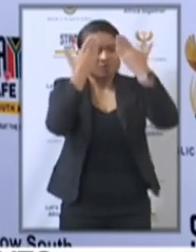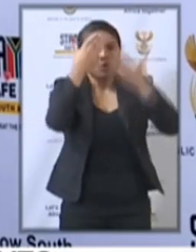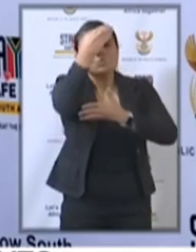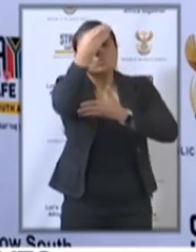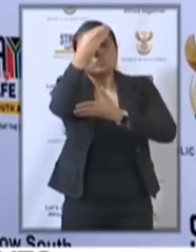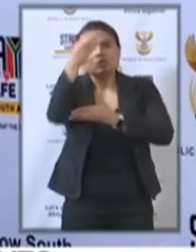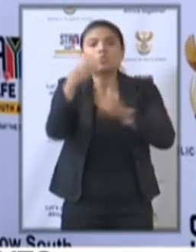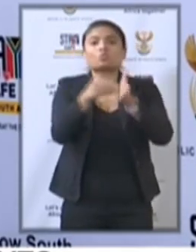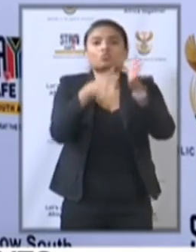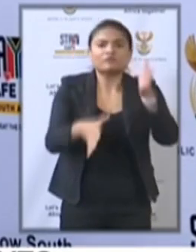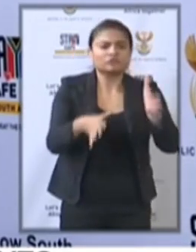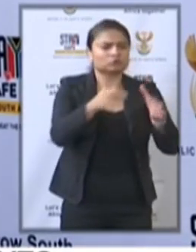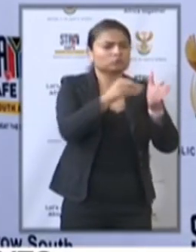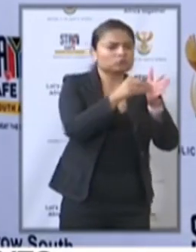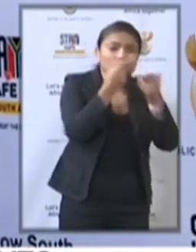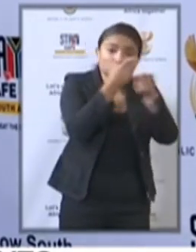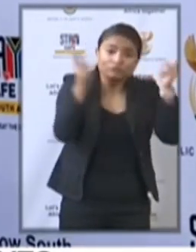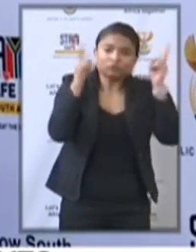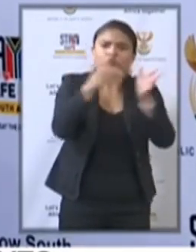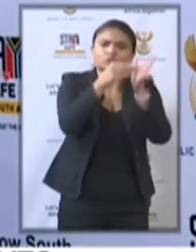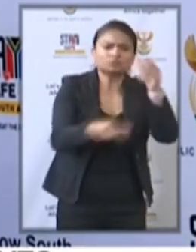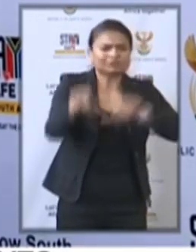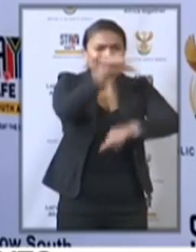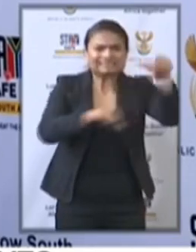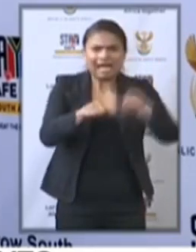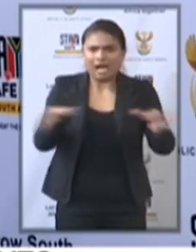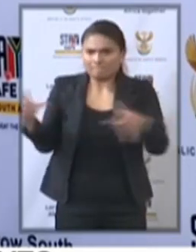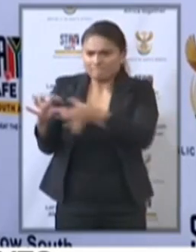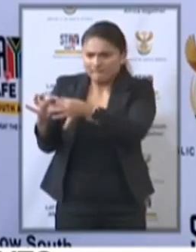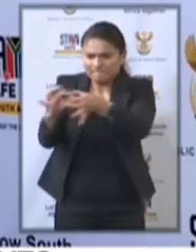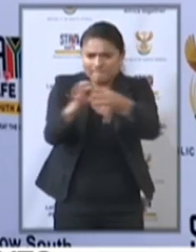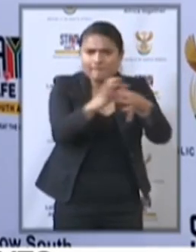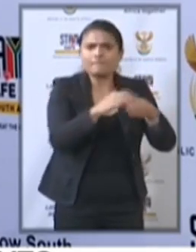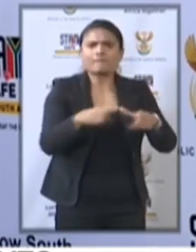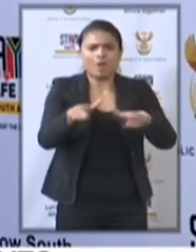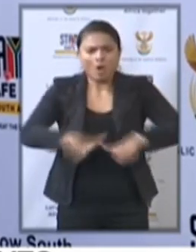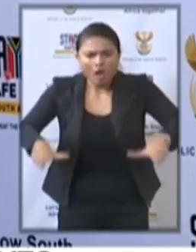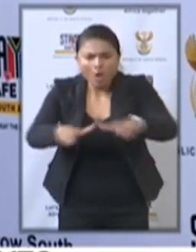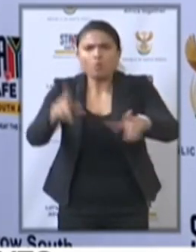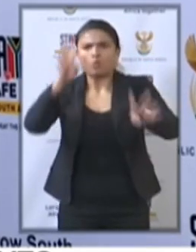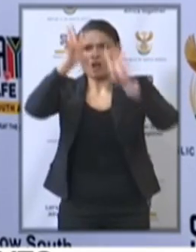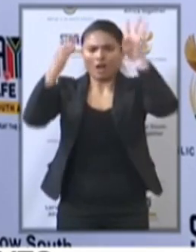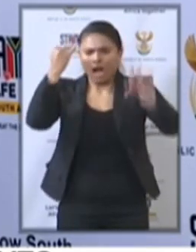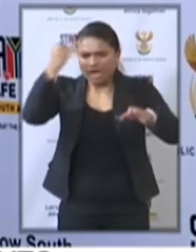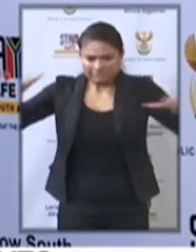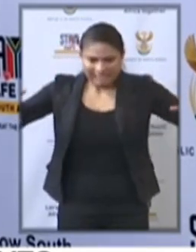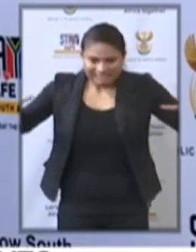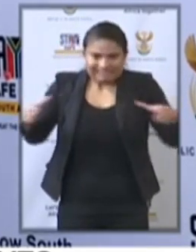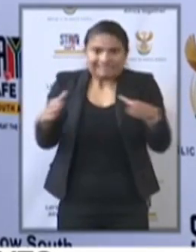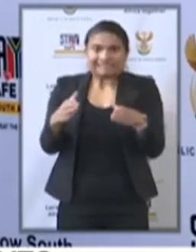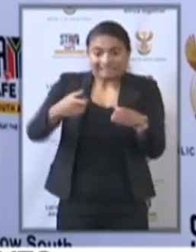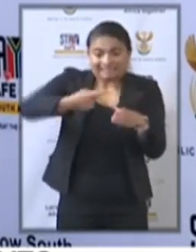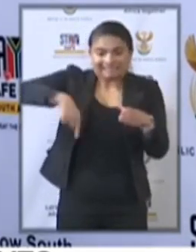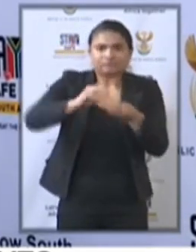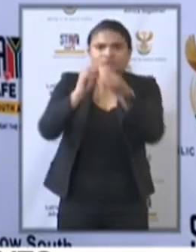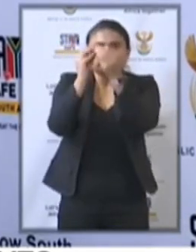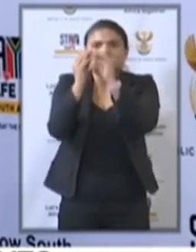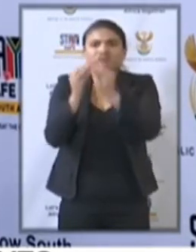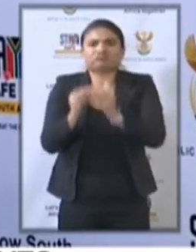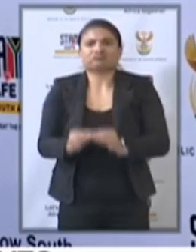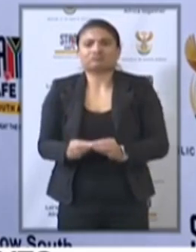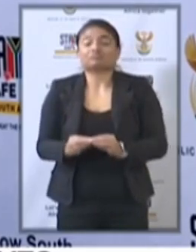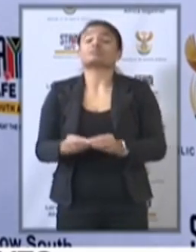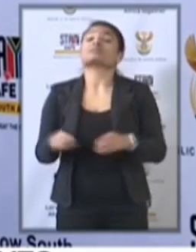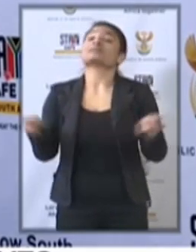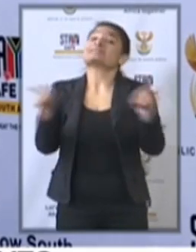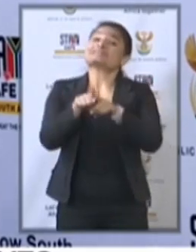to accelerate local innovation. And I want to repeat this. Just as government alone cannot be able to